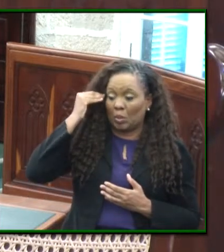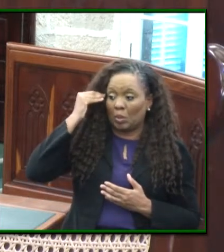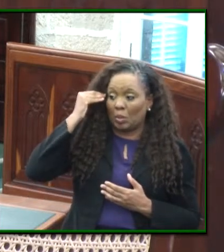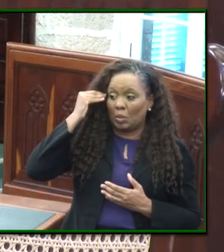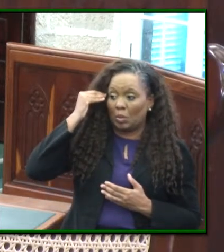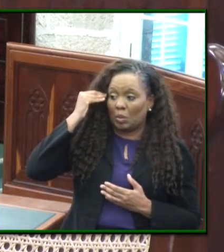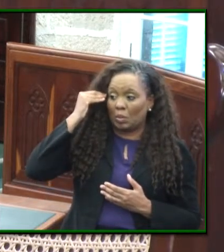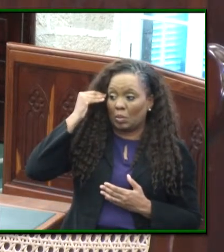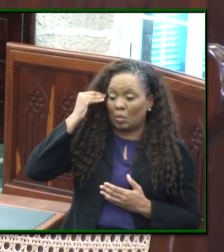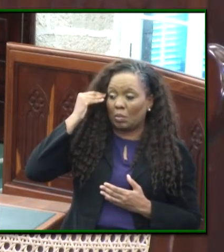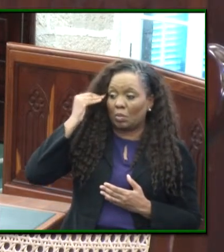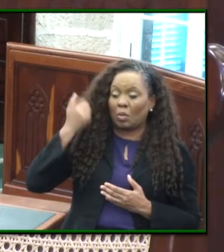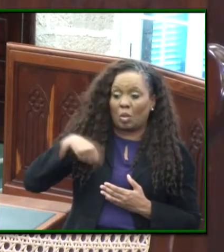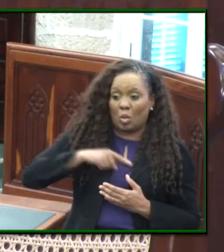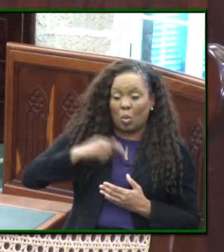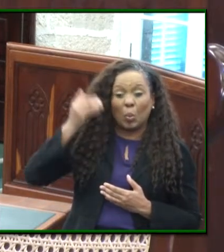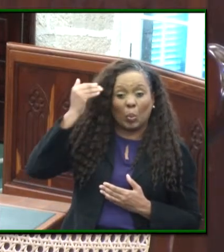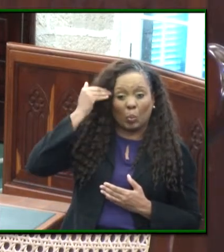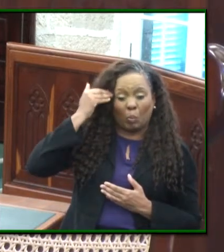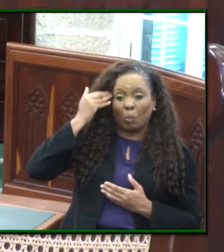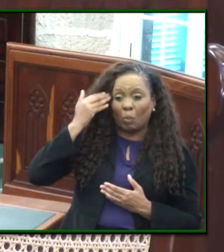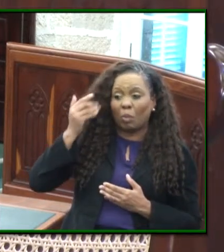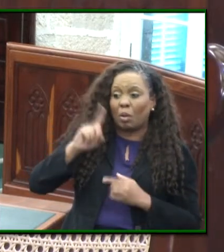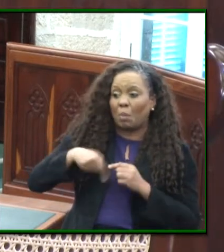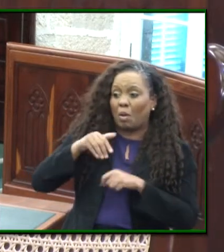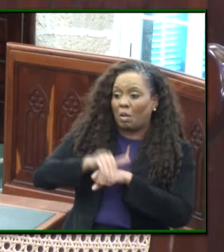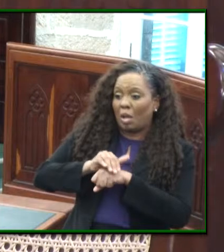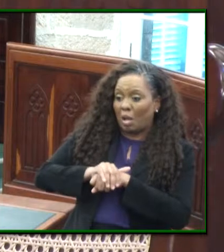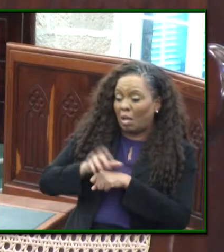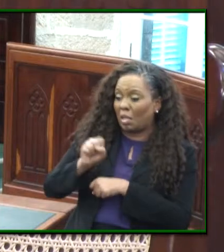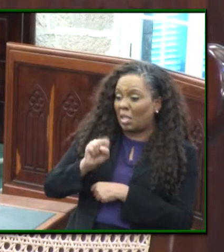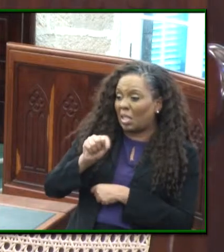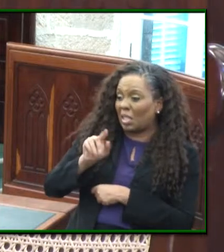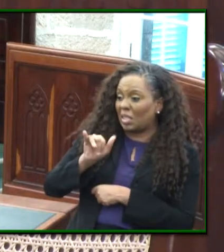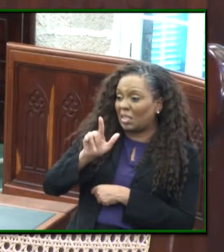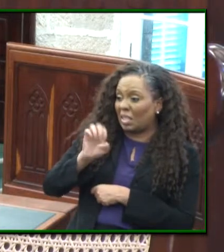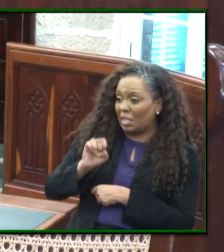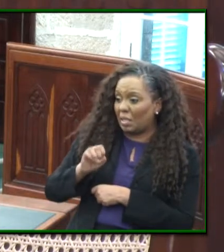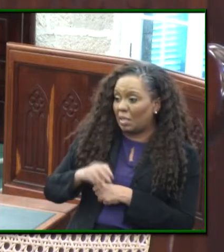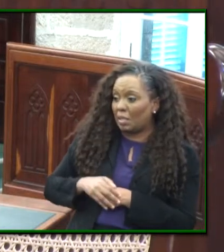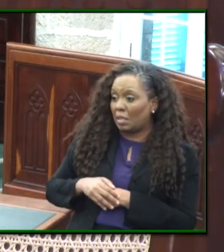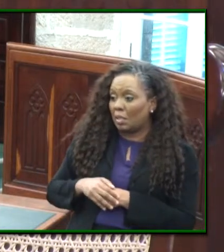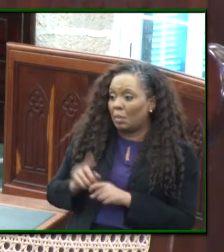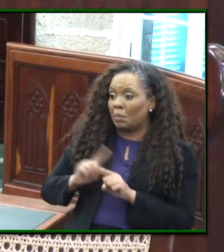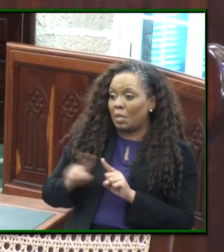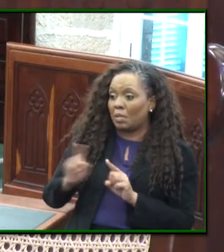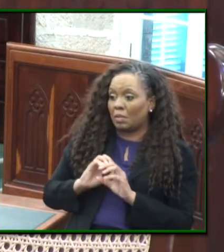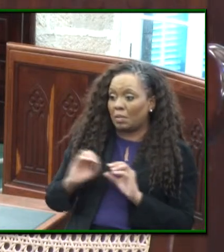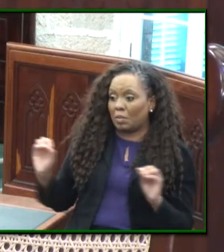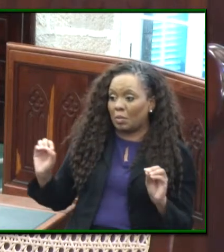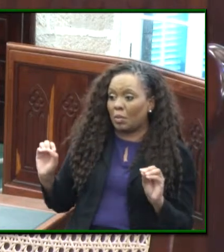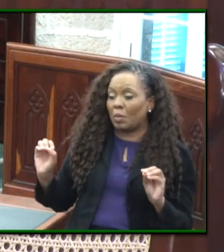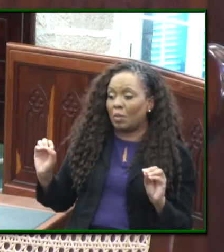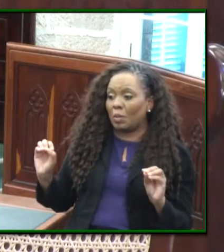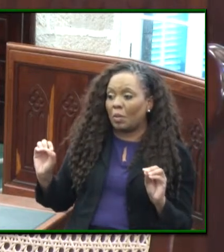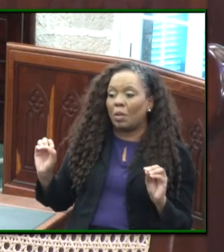so stated earlier, there has been no fundamental amendment to that Westminster